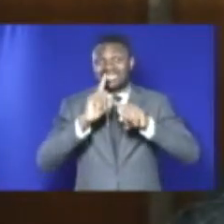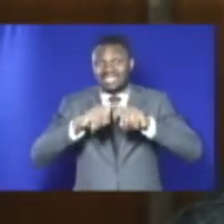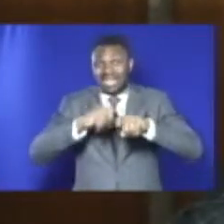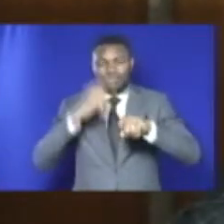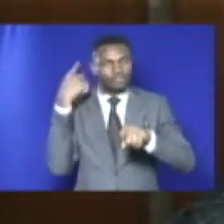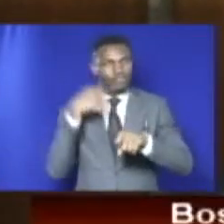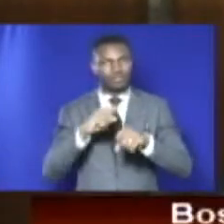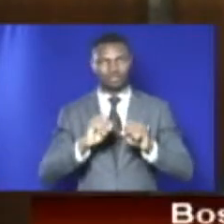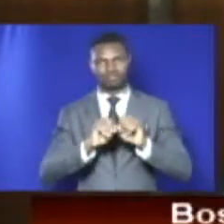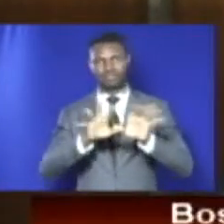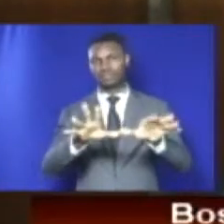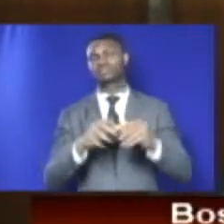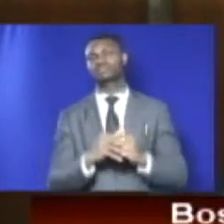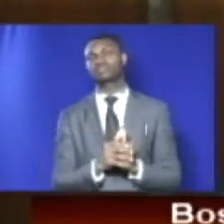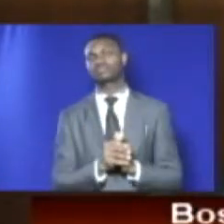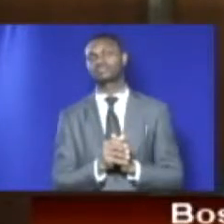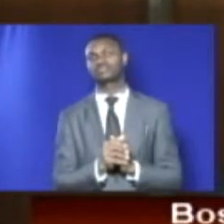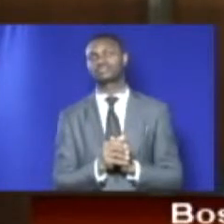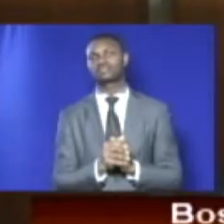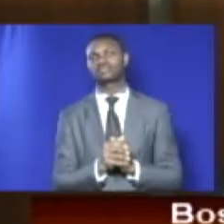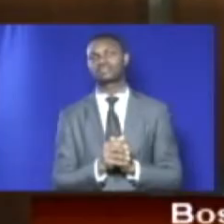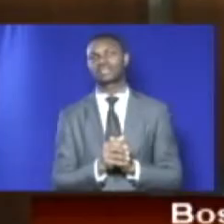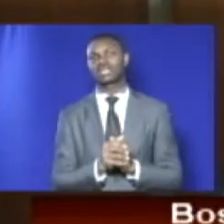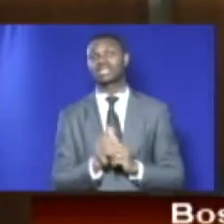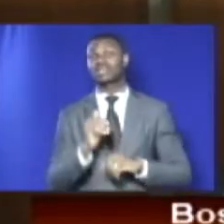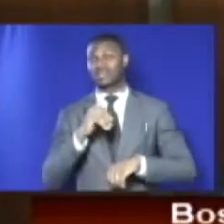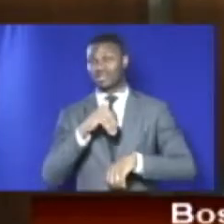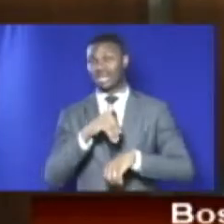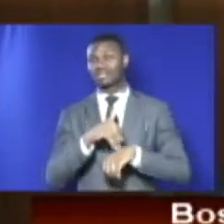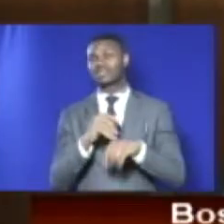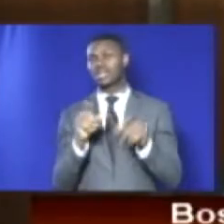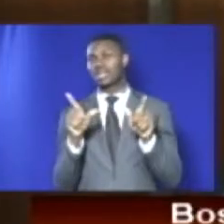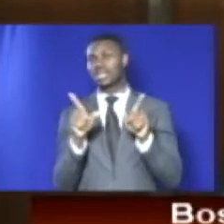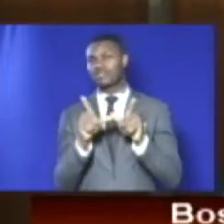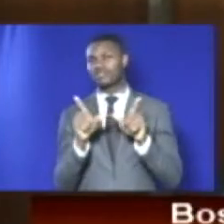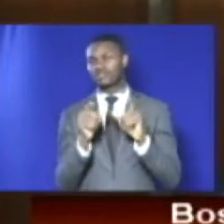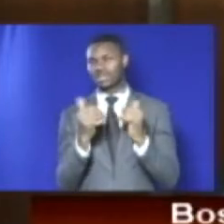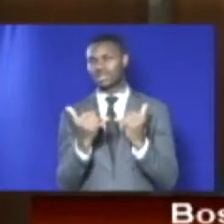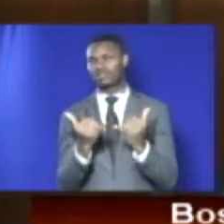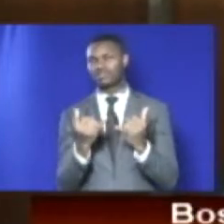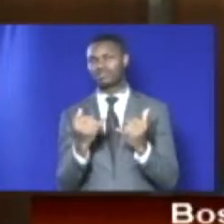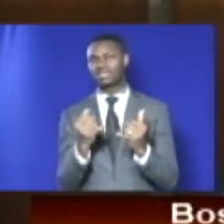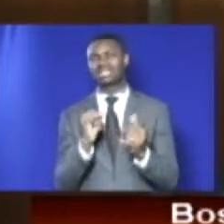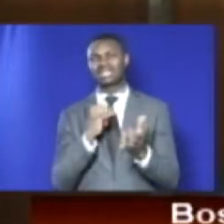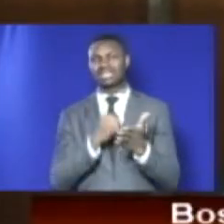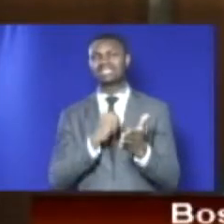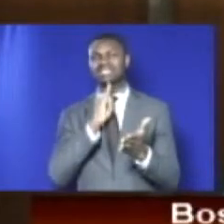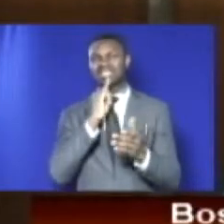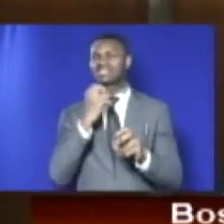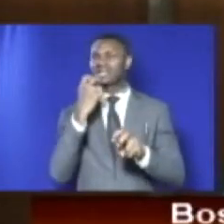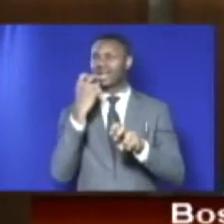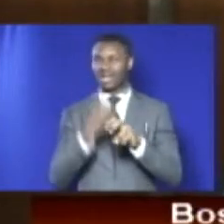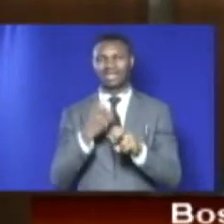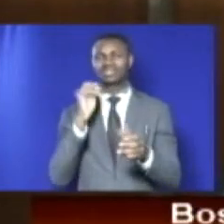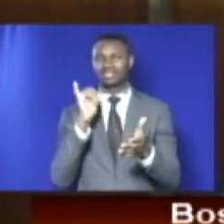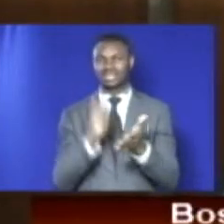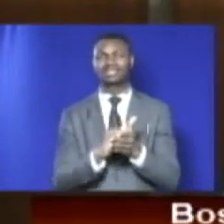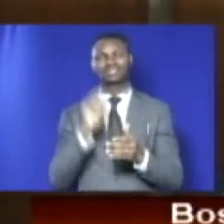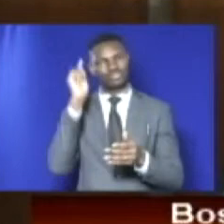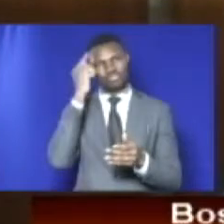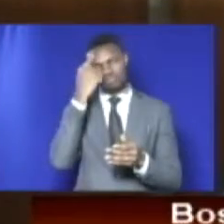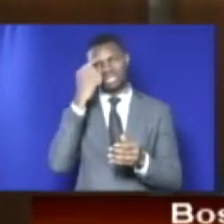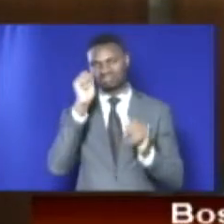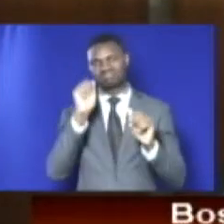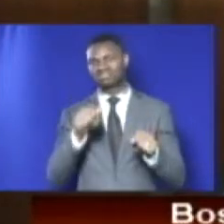And at that stage, there is hardly much that government can do.